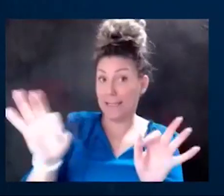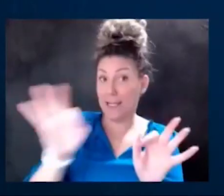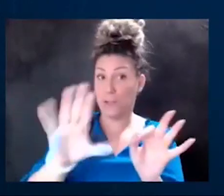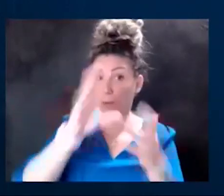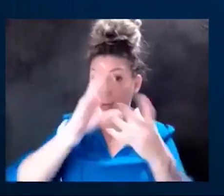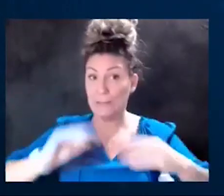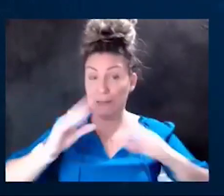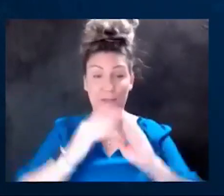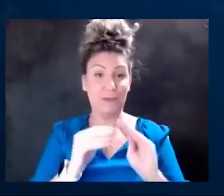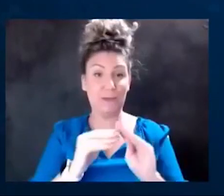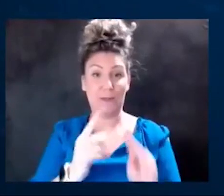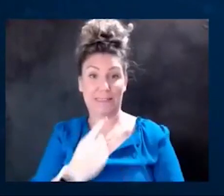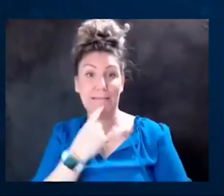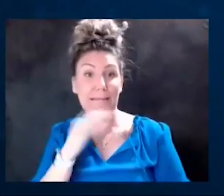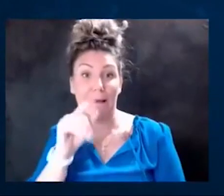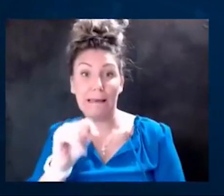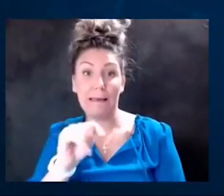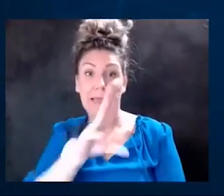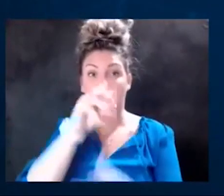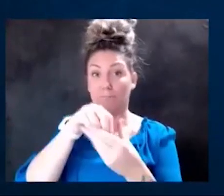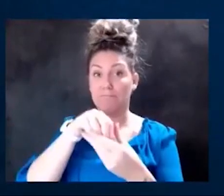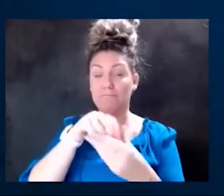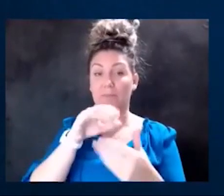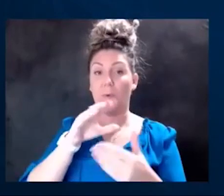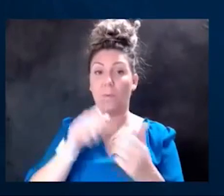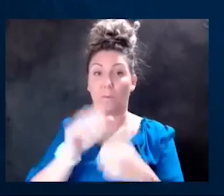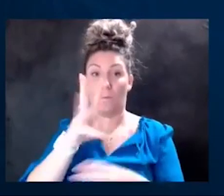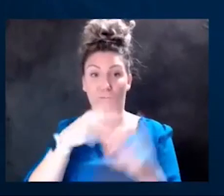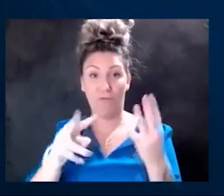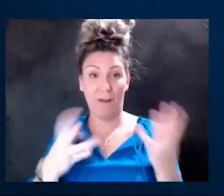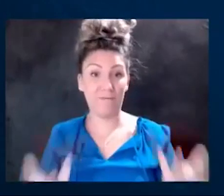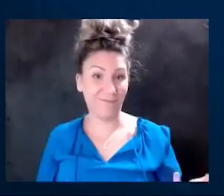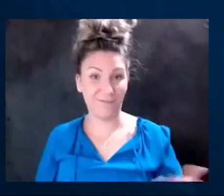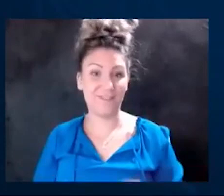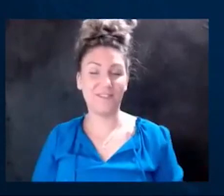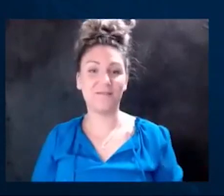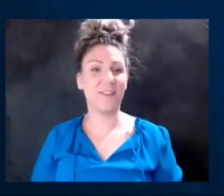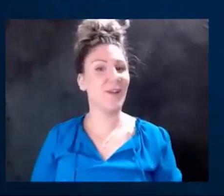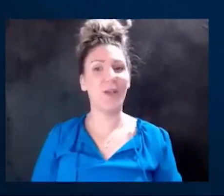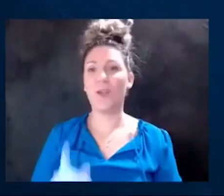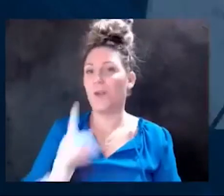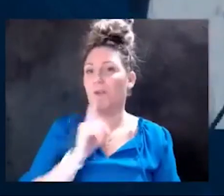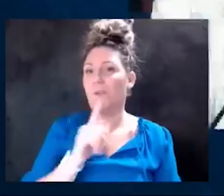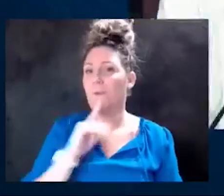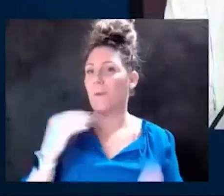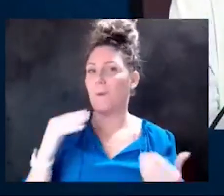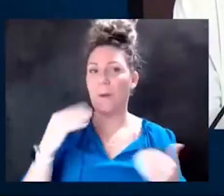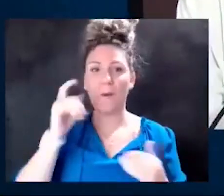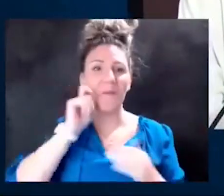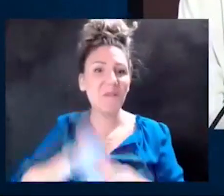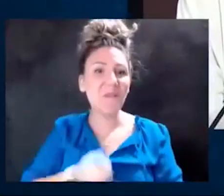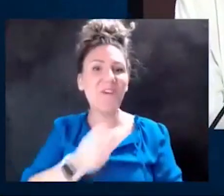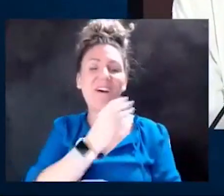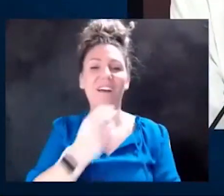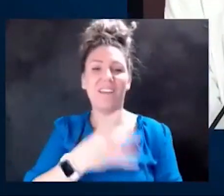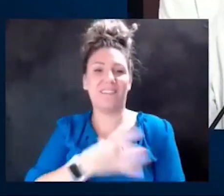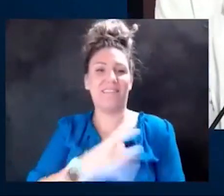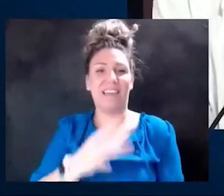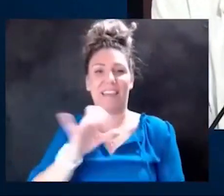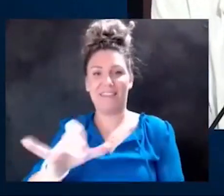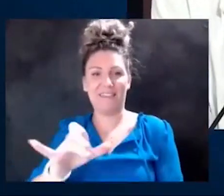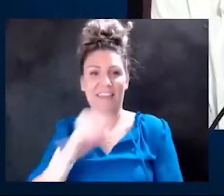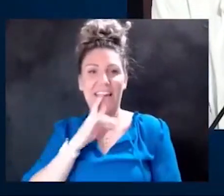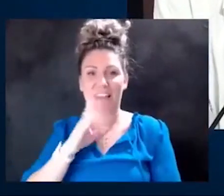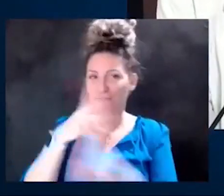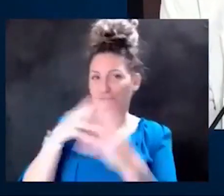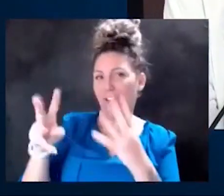story and make that part of your graph. Yeah, that is really, that's pretty cool, and I do like the infographic style of that. It